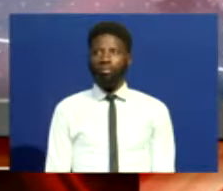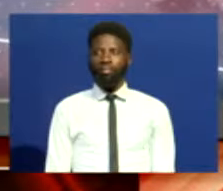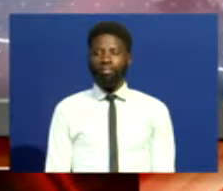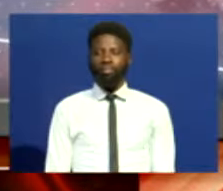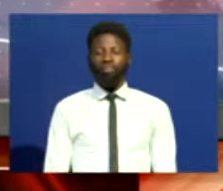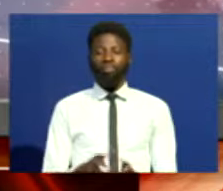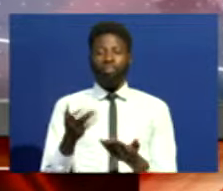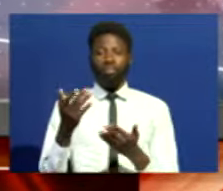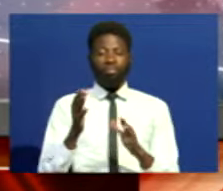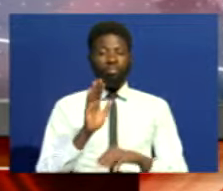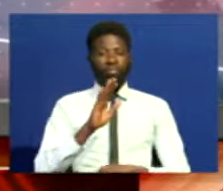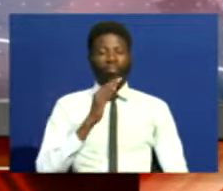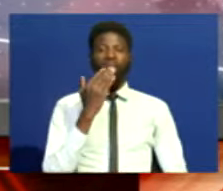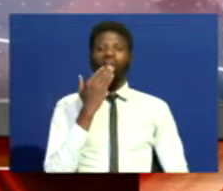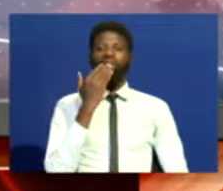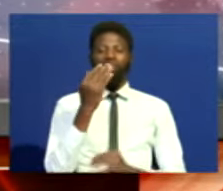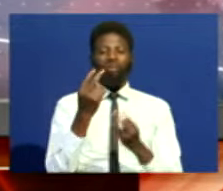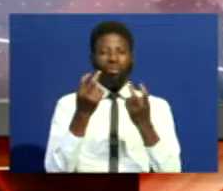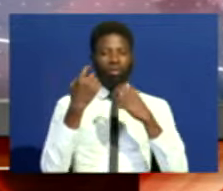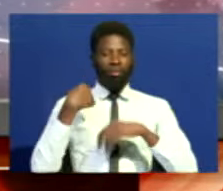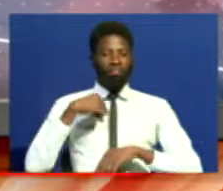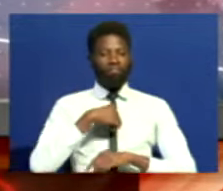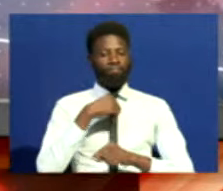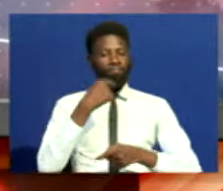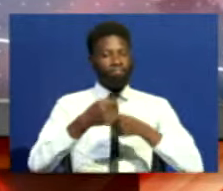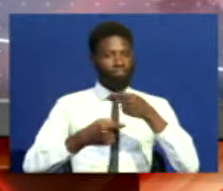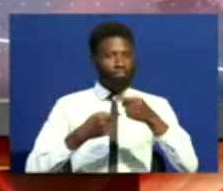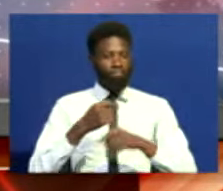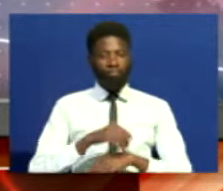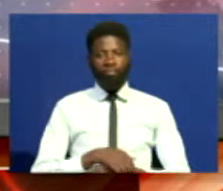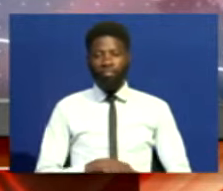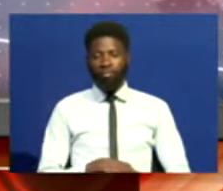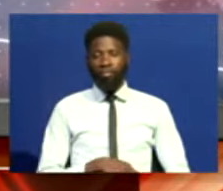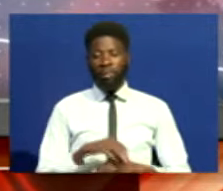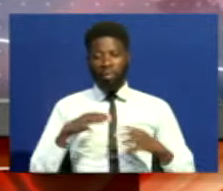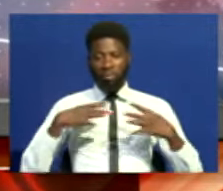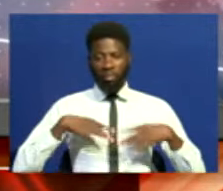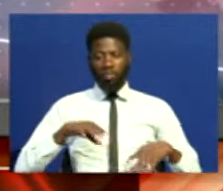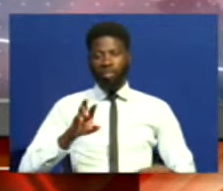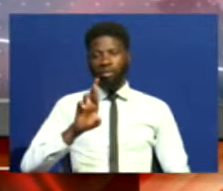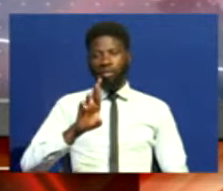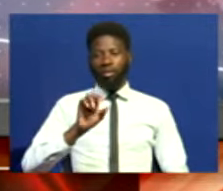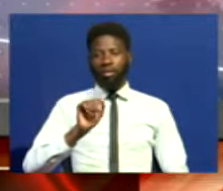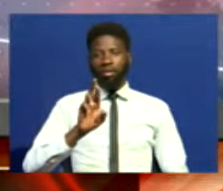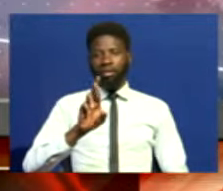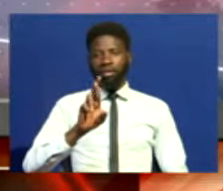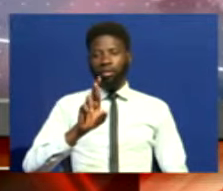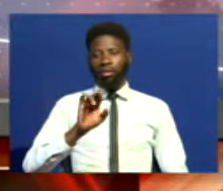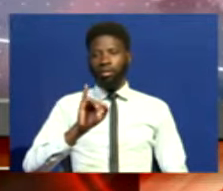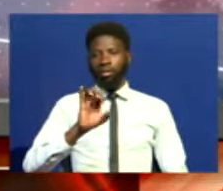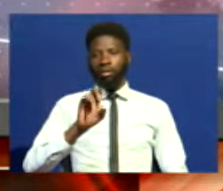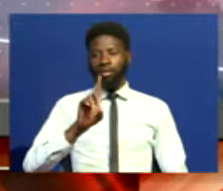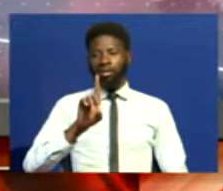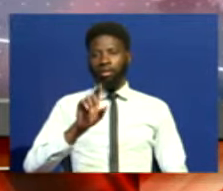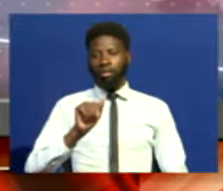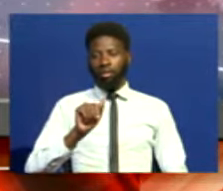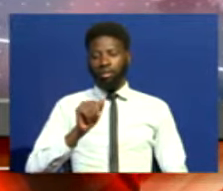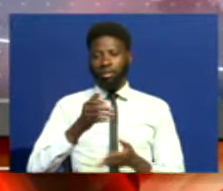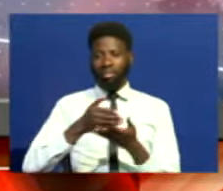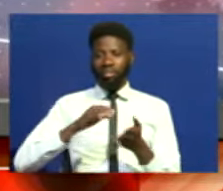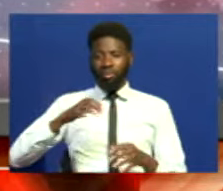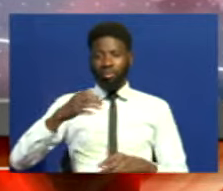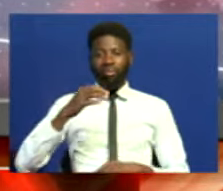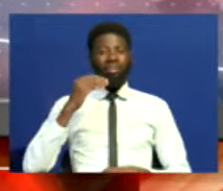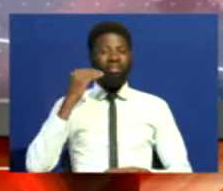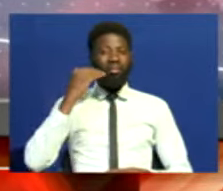Welcome back and thank you for staying with us. Now, tens of hundreds of Rarieda constituency residents in Siaya County have risen to smile